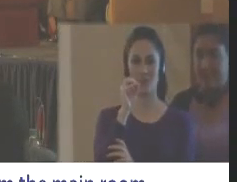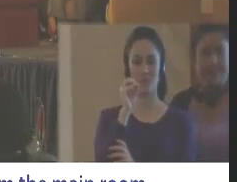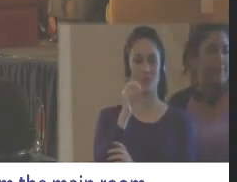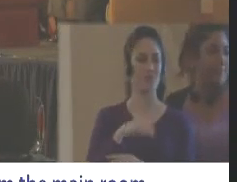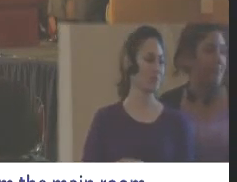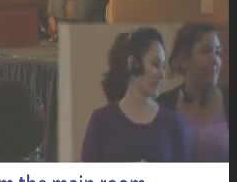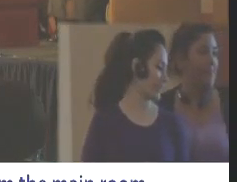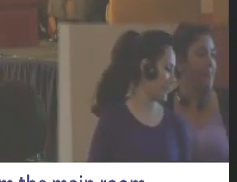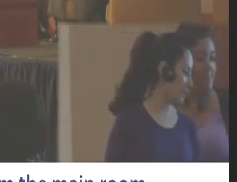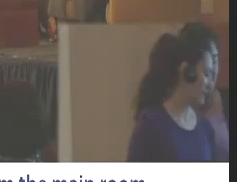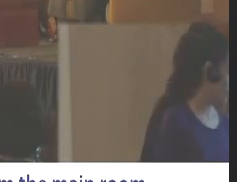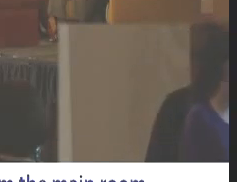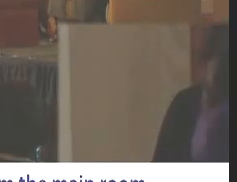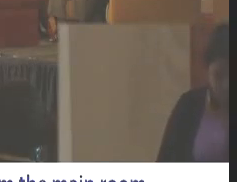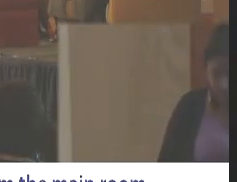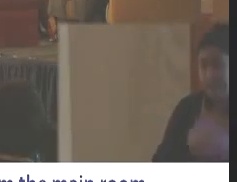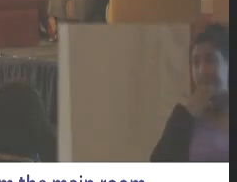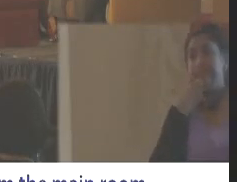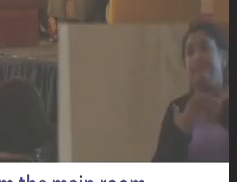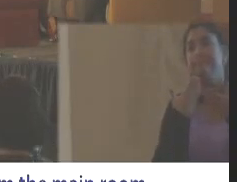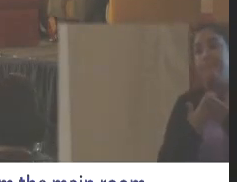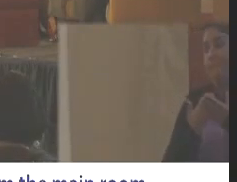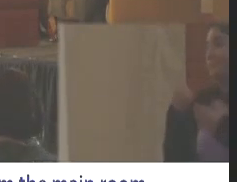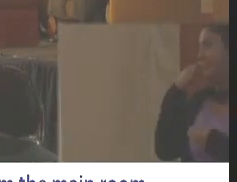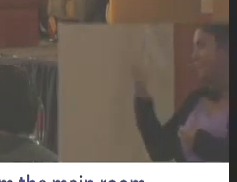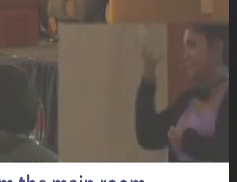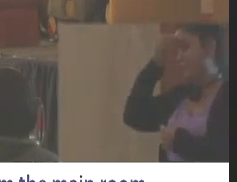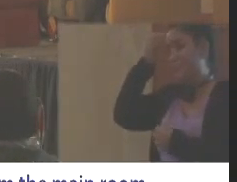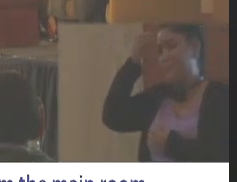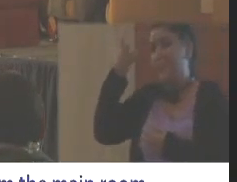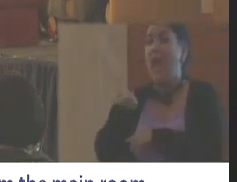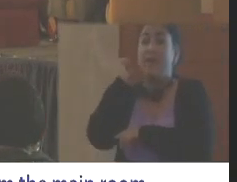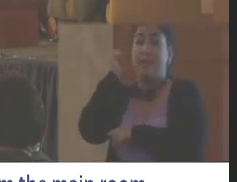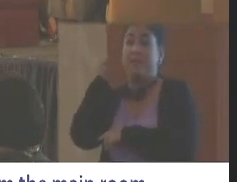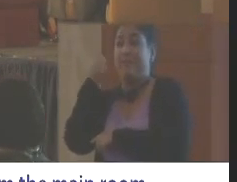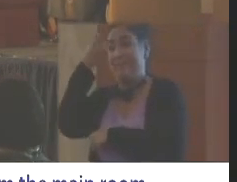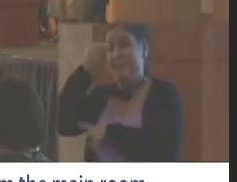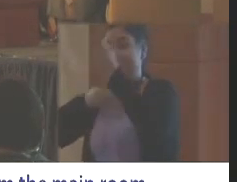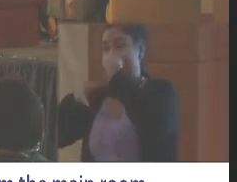Thank you very much, Sergio. As you may have seen